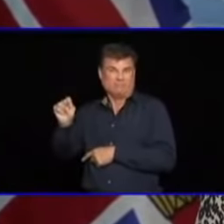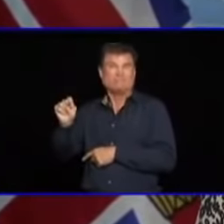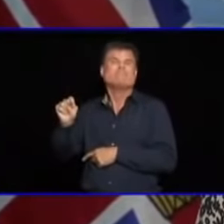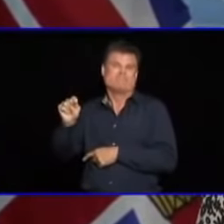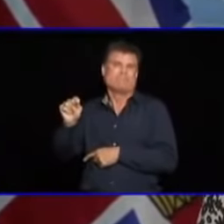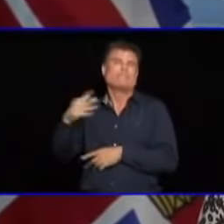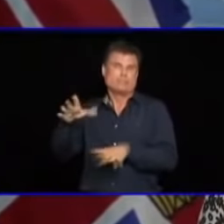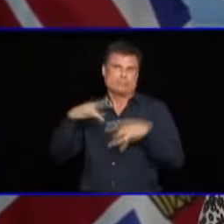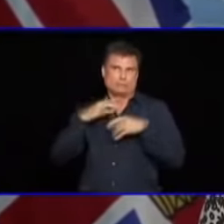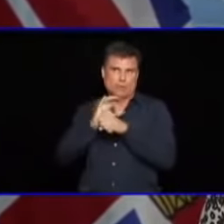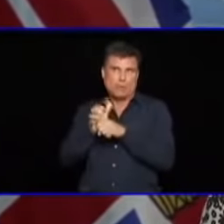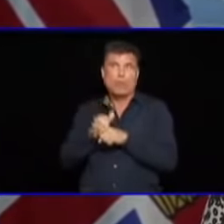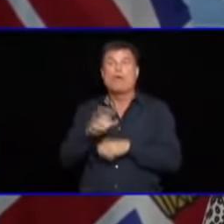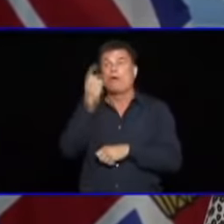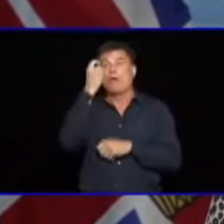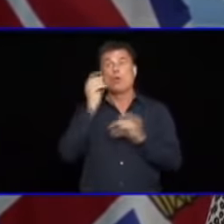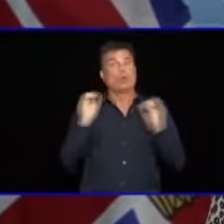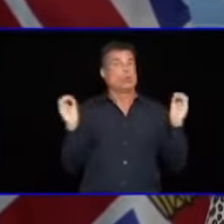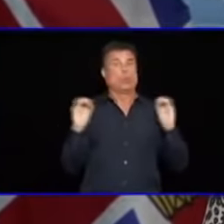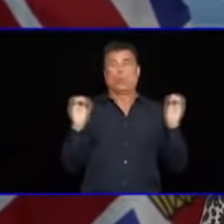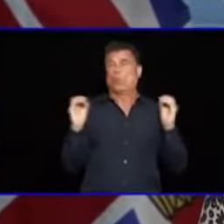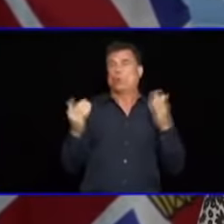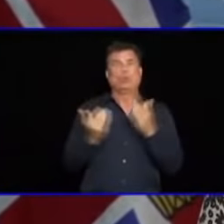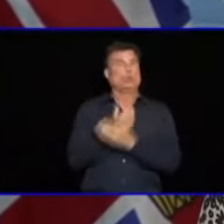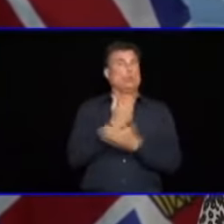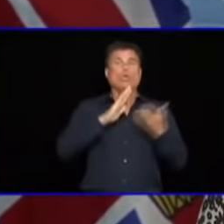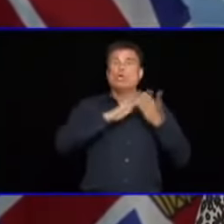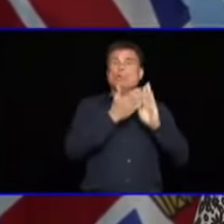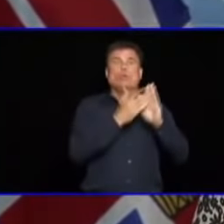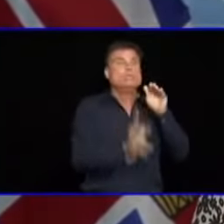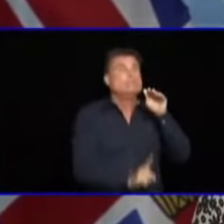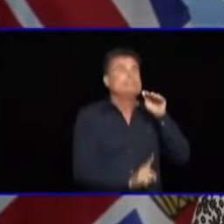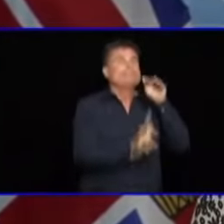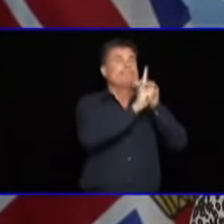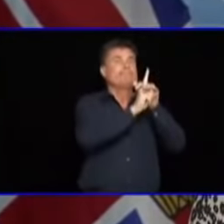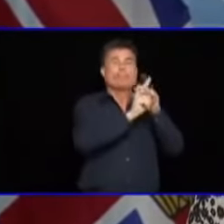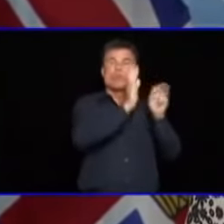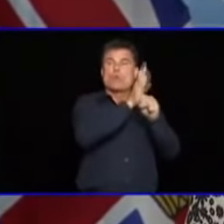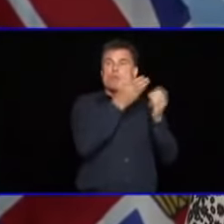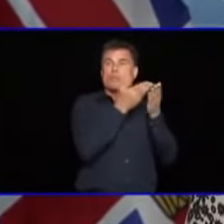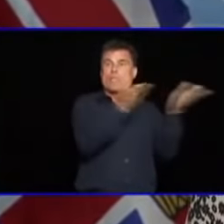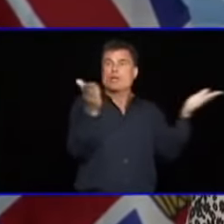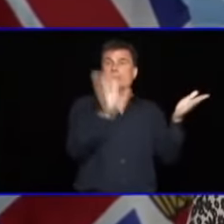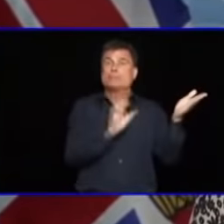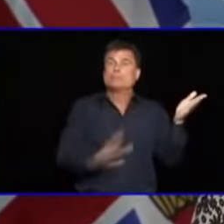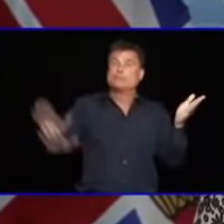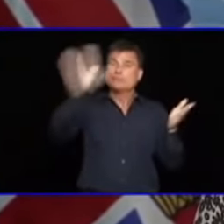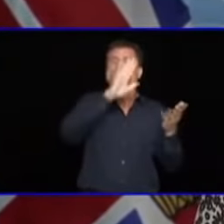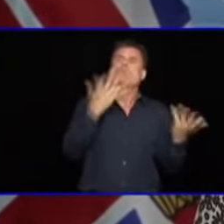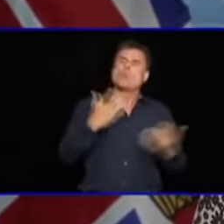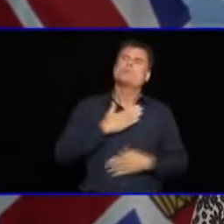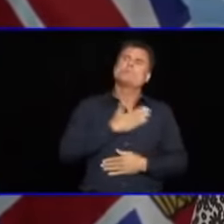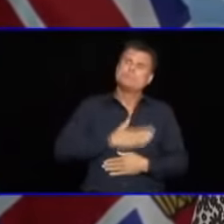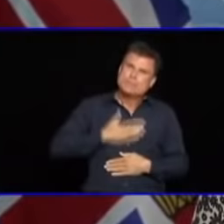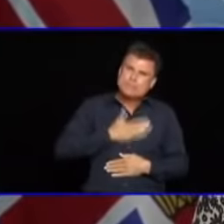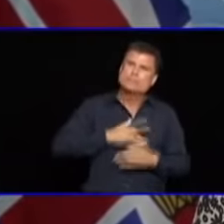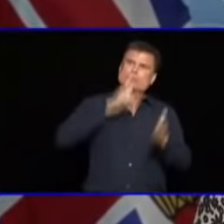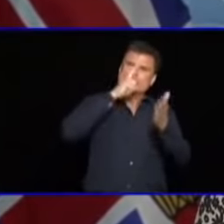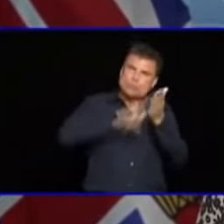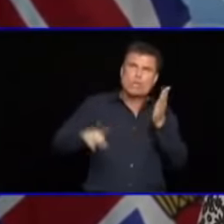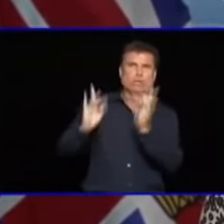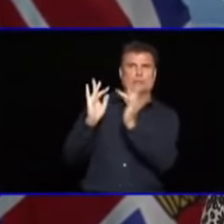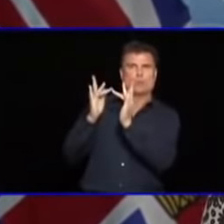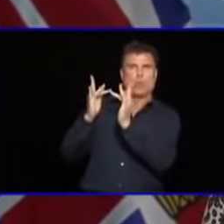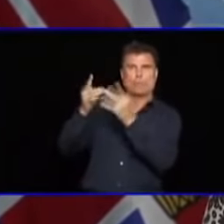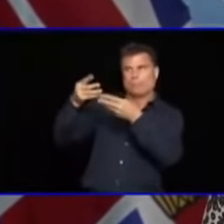where there has been transmission to people in communities across BC. And please continue to check our health authority